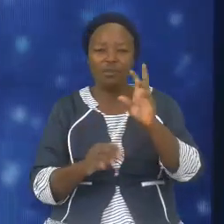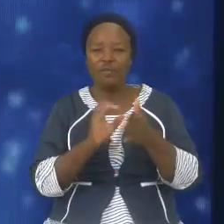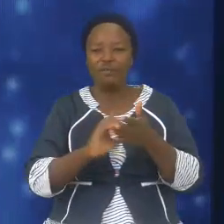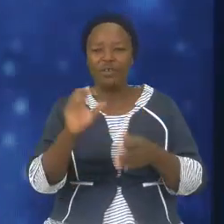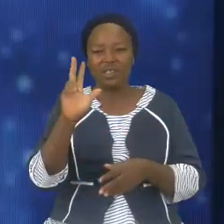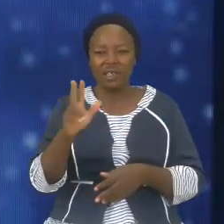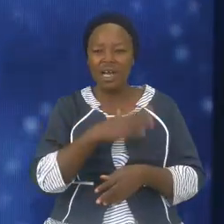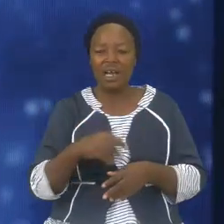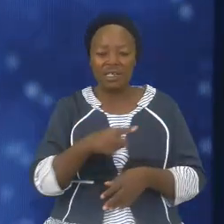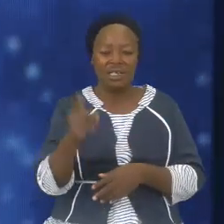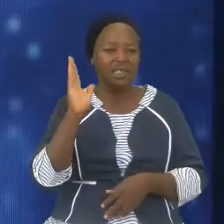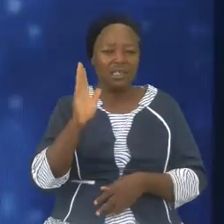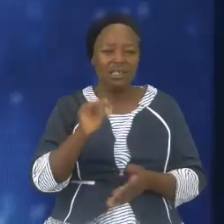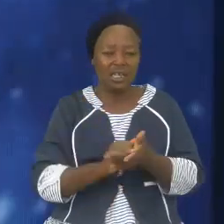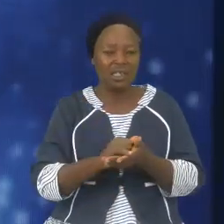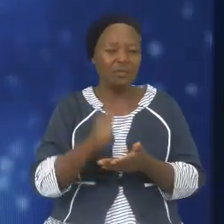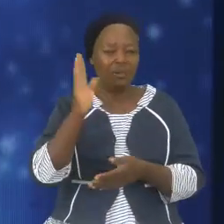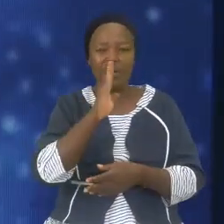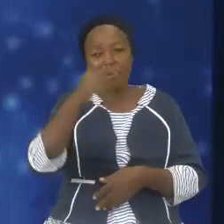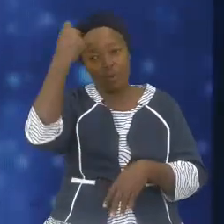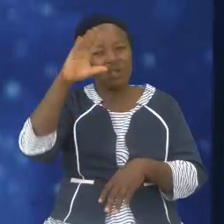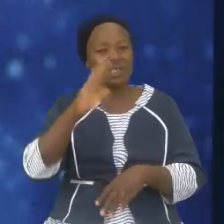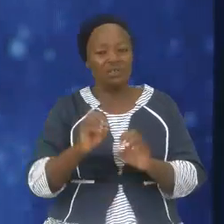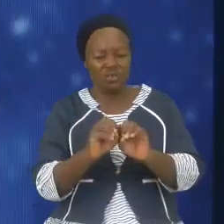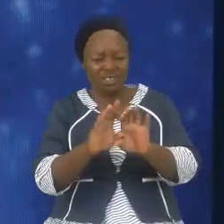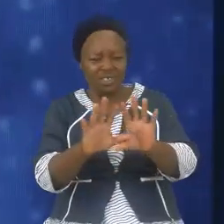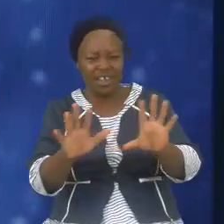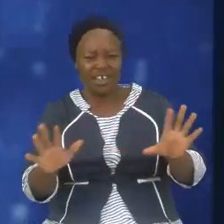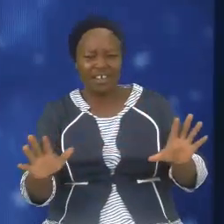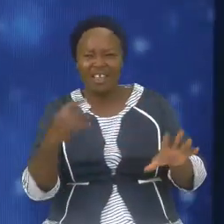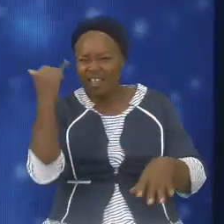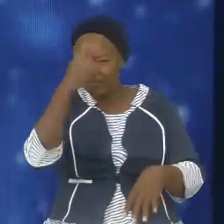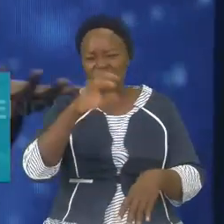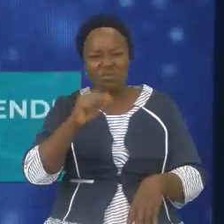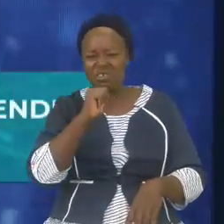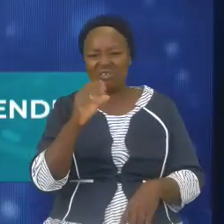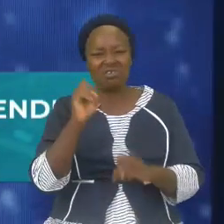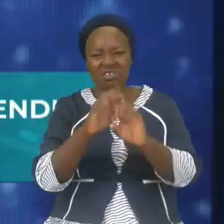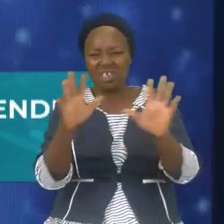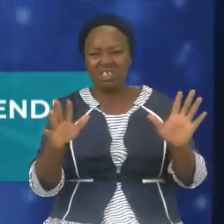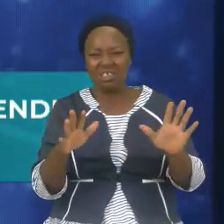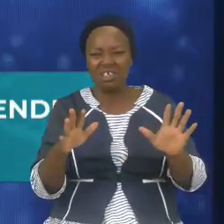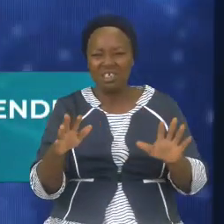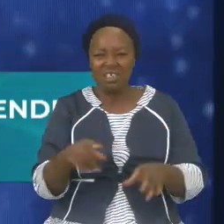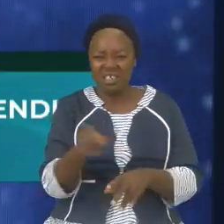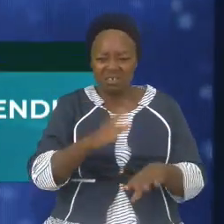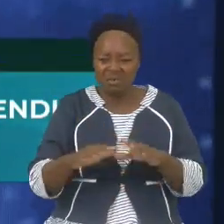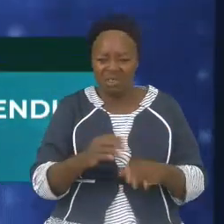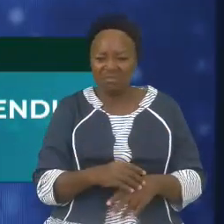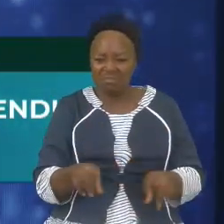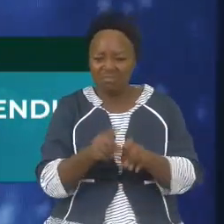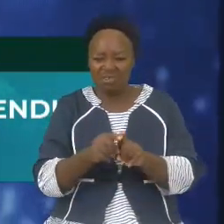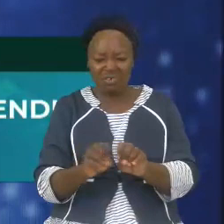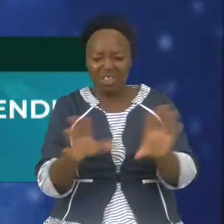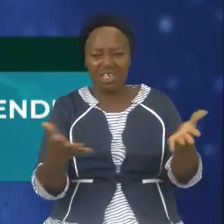be wise shall shine. The foolish will not shine. They don't even shine in this world. Look at